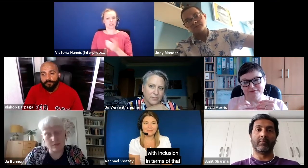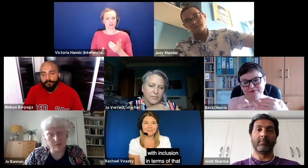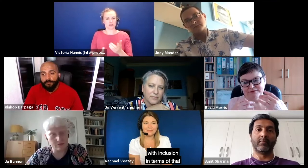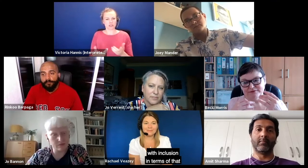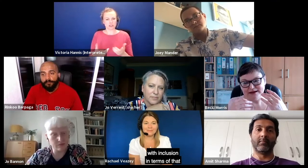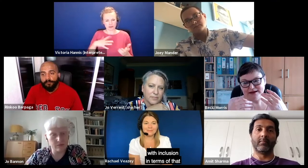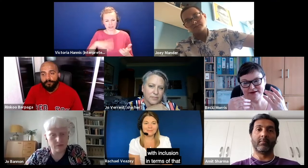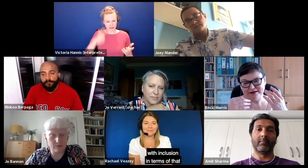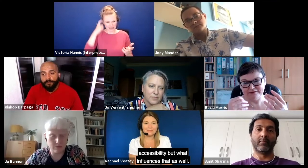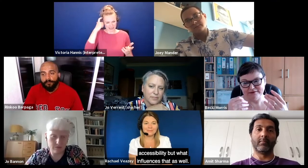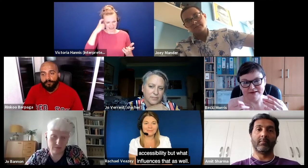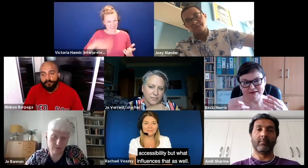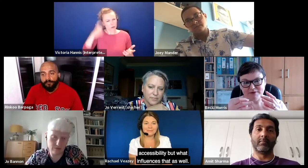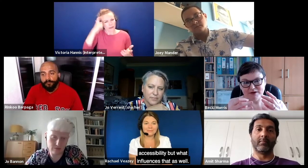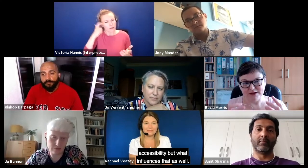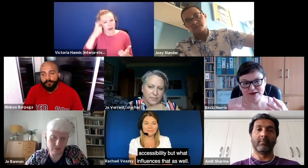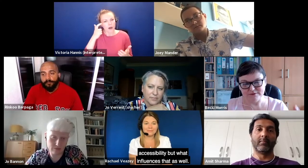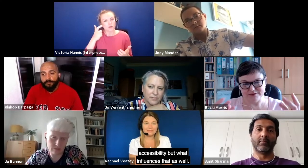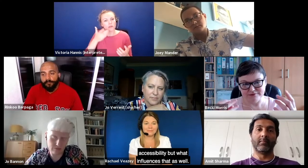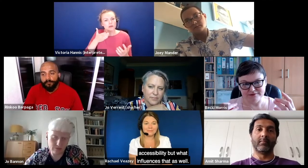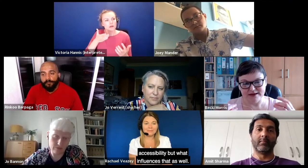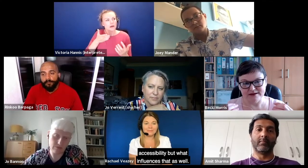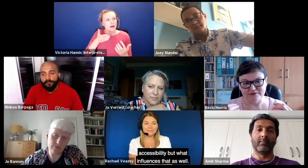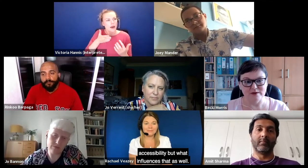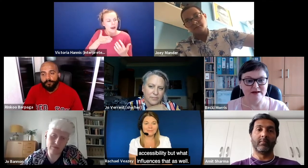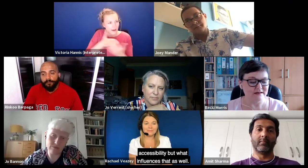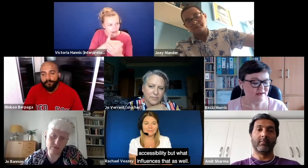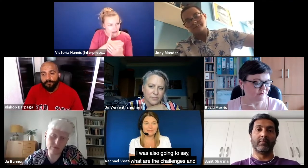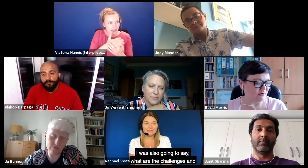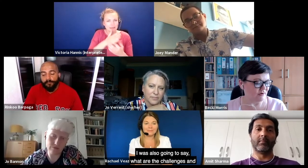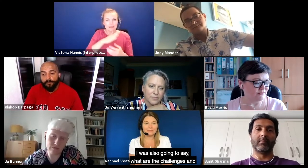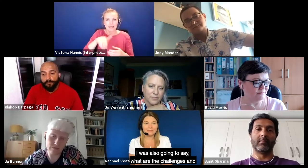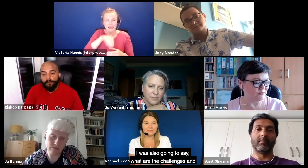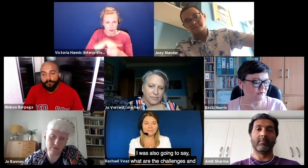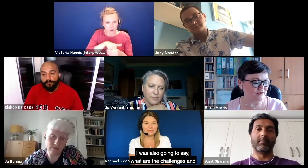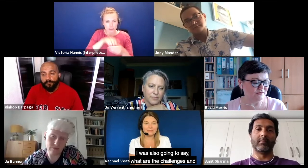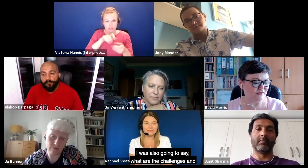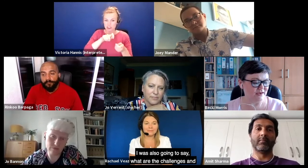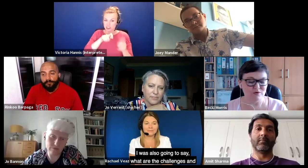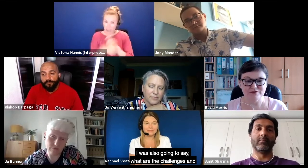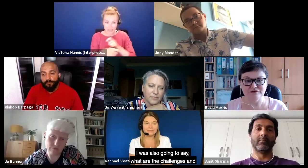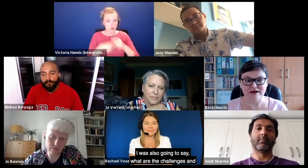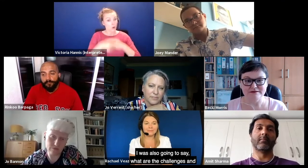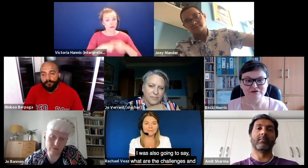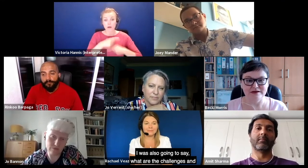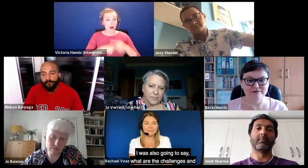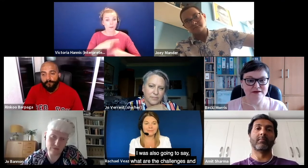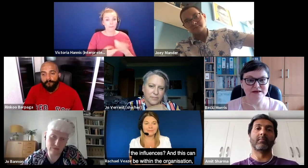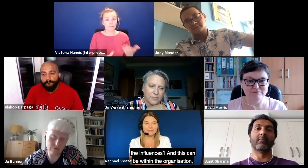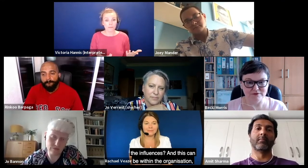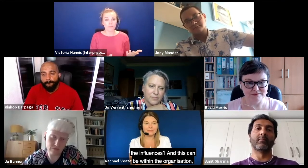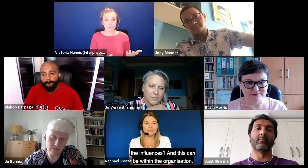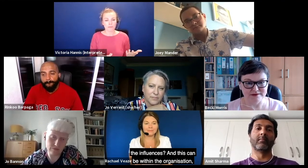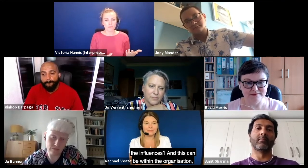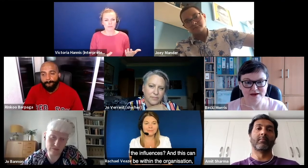in terms of that accessibility, but what influences that as well. So I was also going to say, what are the challenges and